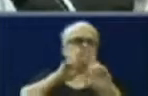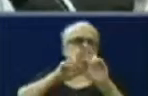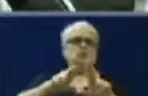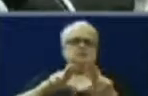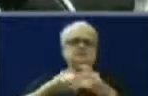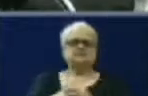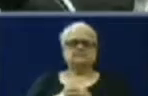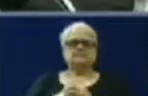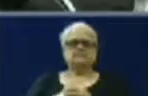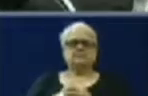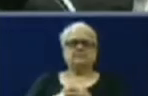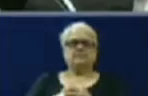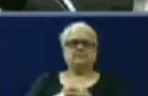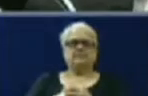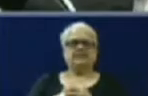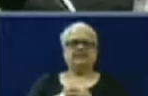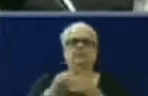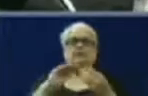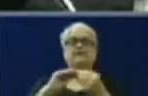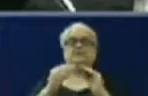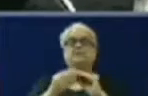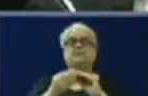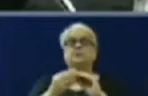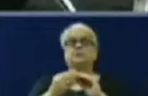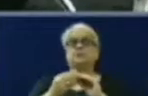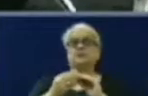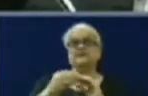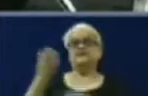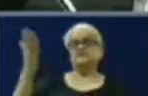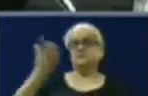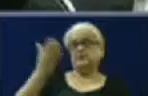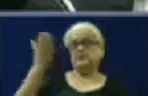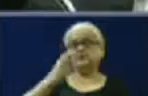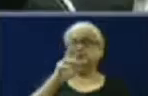of speakers on non-agenda items. That's the next topic.